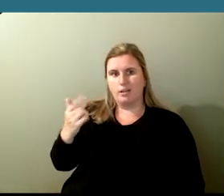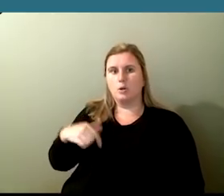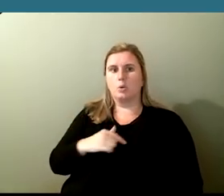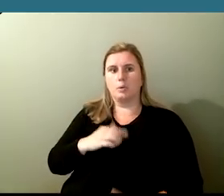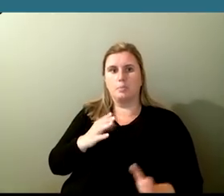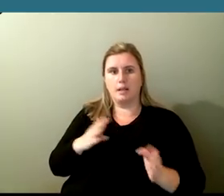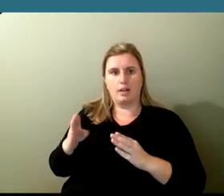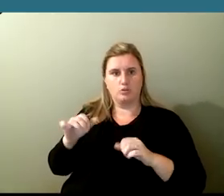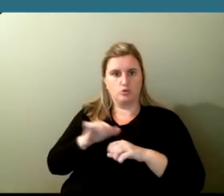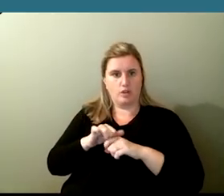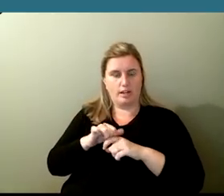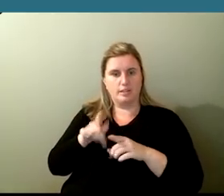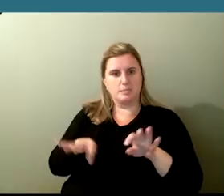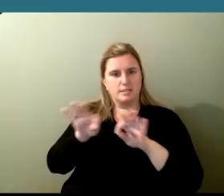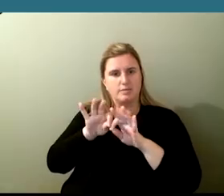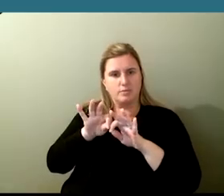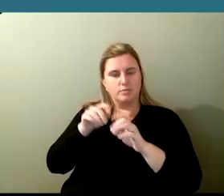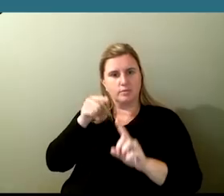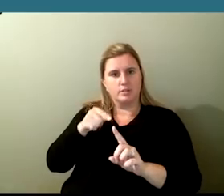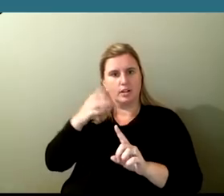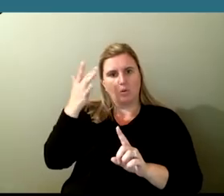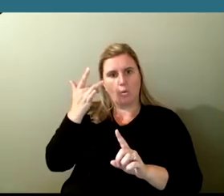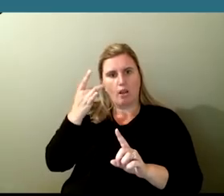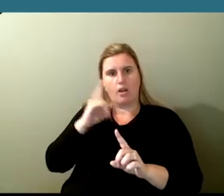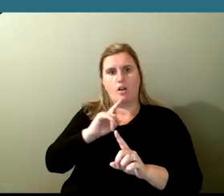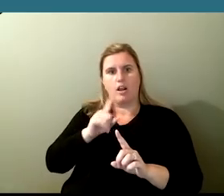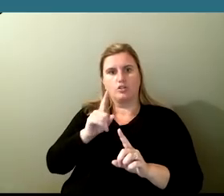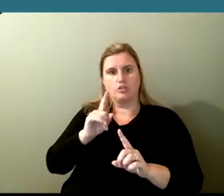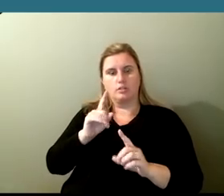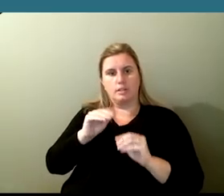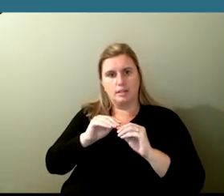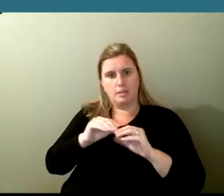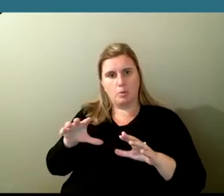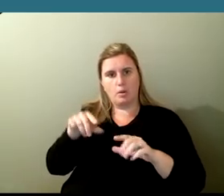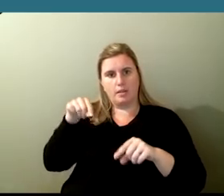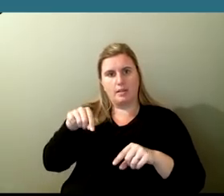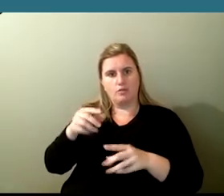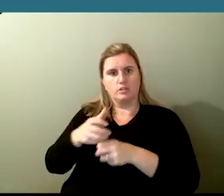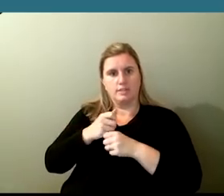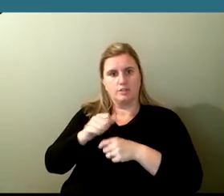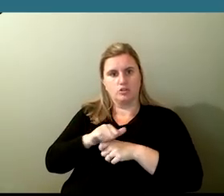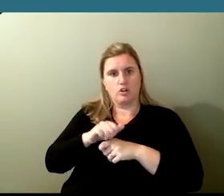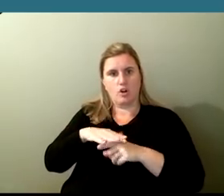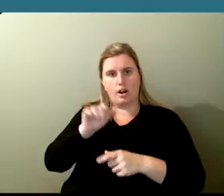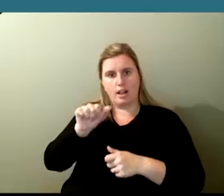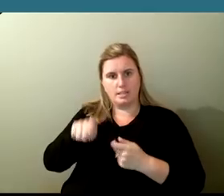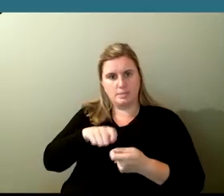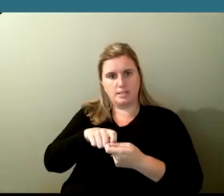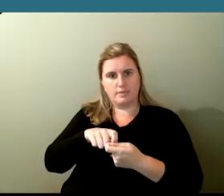the specific importance and the why we're actually employing or receiving training on a specific